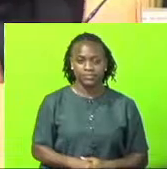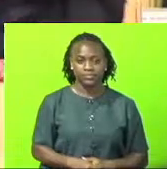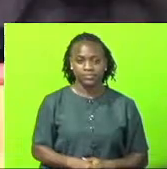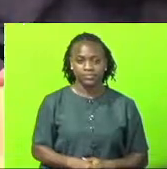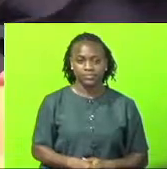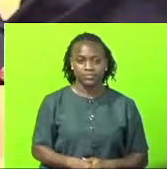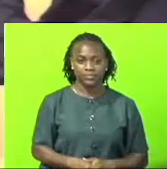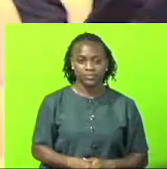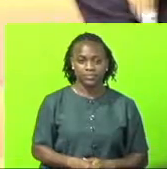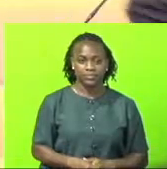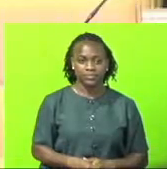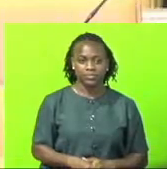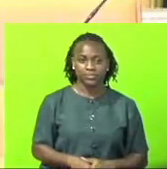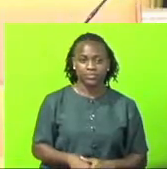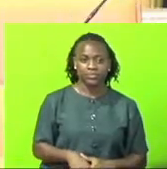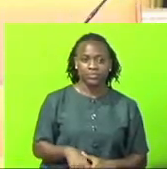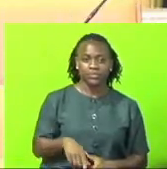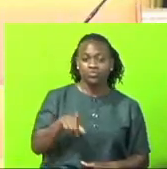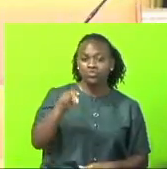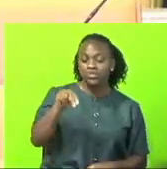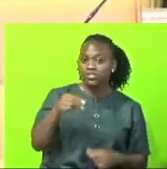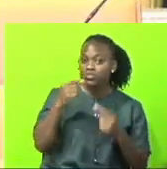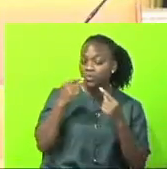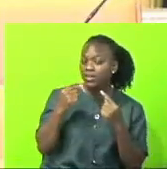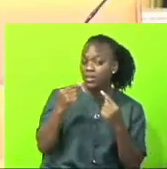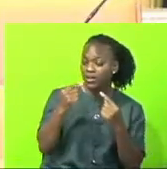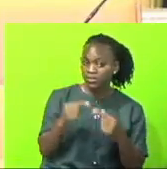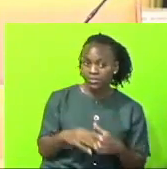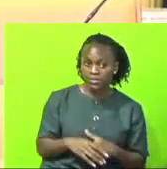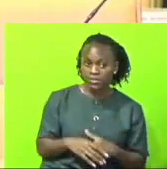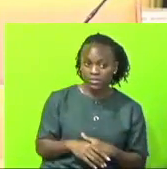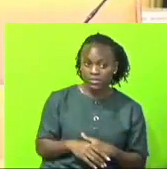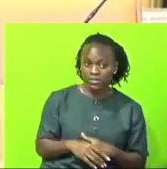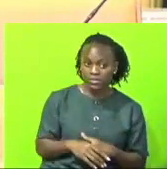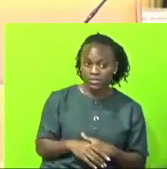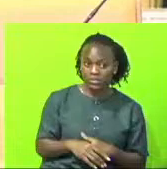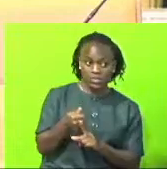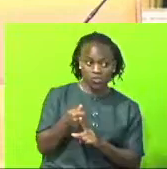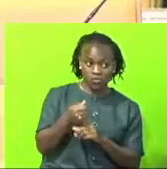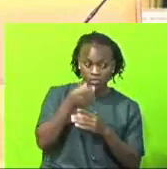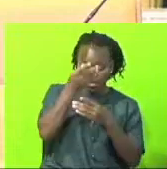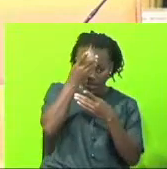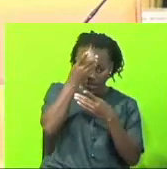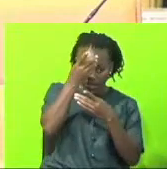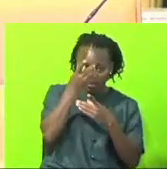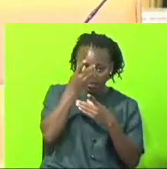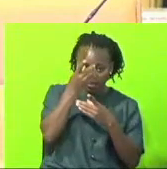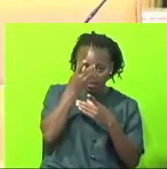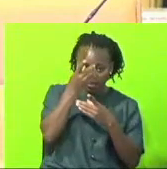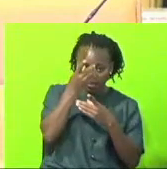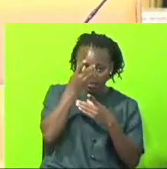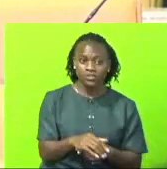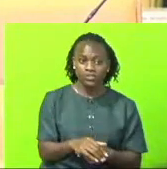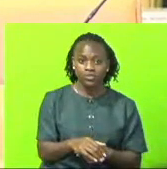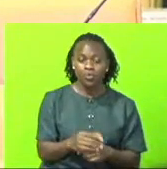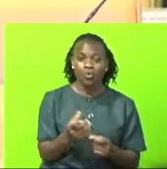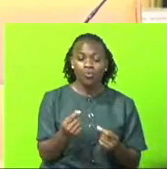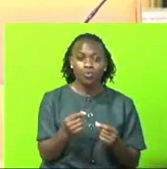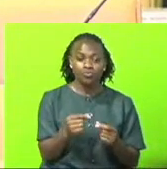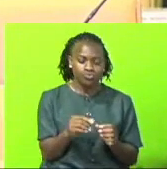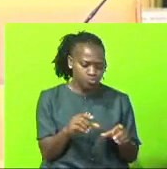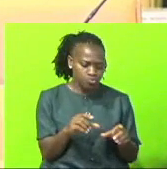Speaker, you had cause to pronounce on his decision to caucus with the